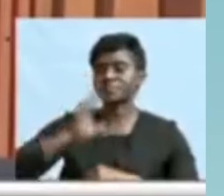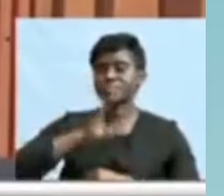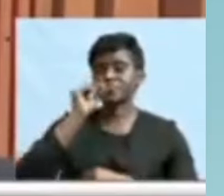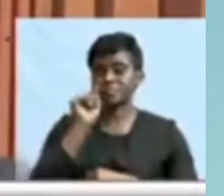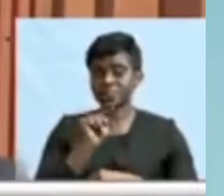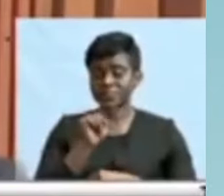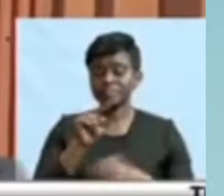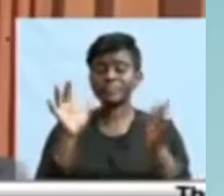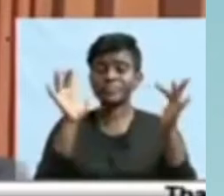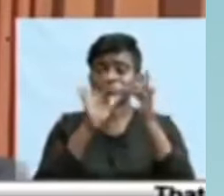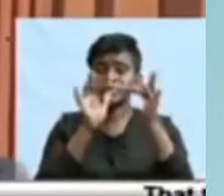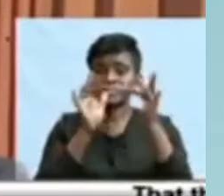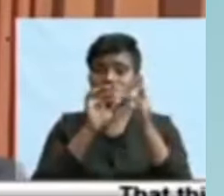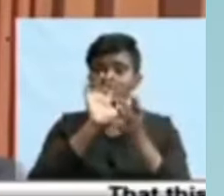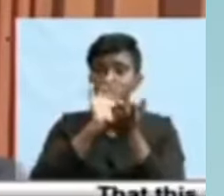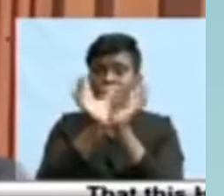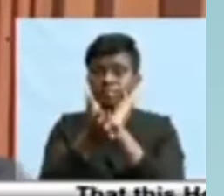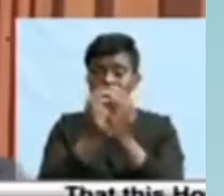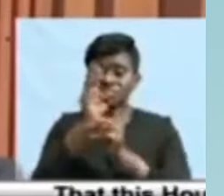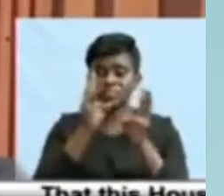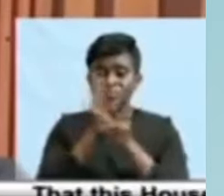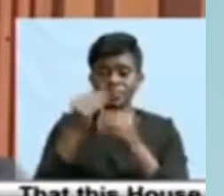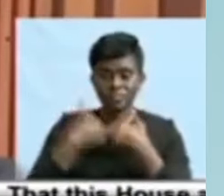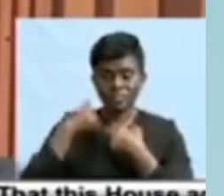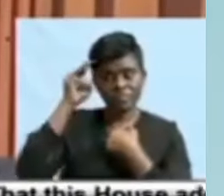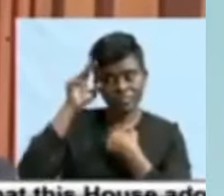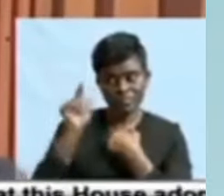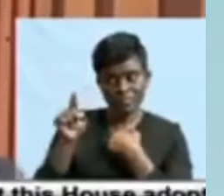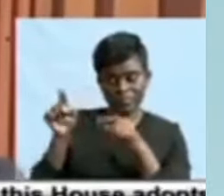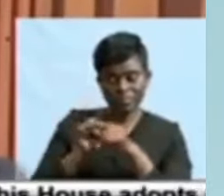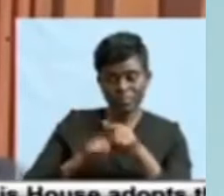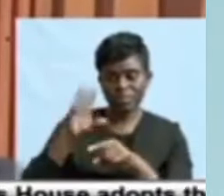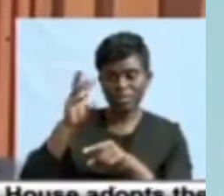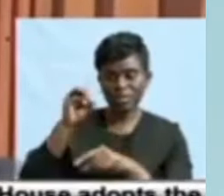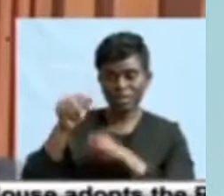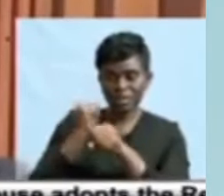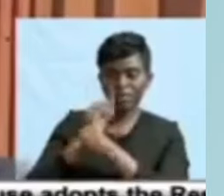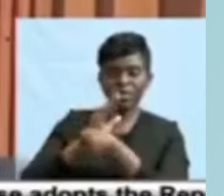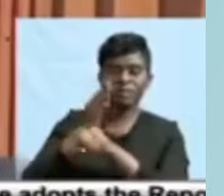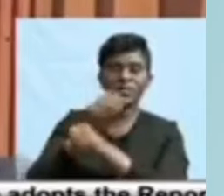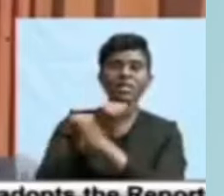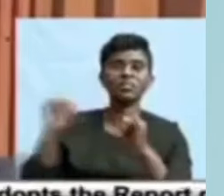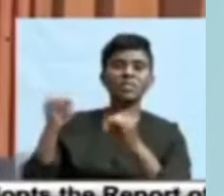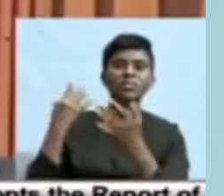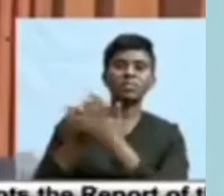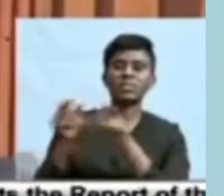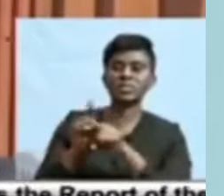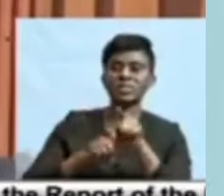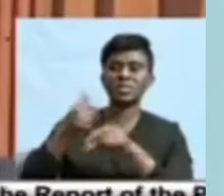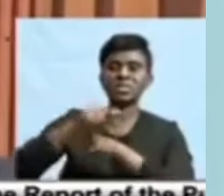in this digital world, you have a ministry 60 years after independence,